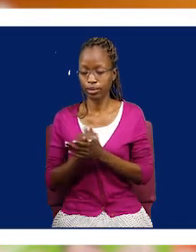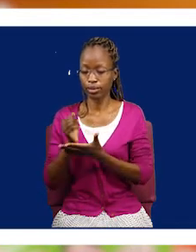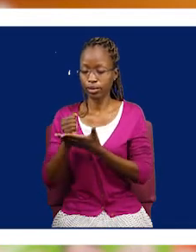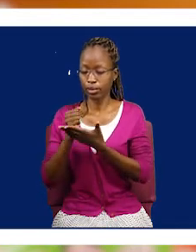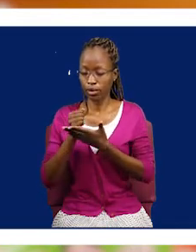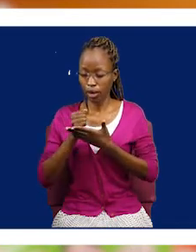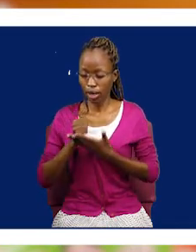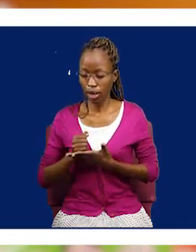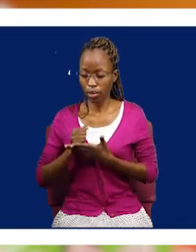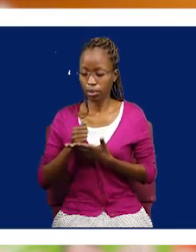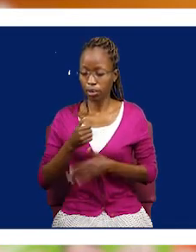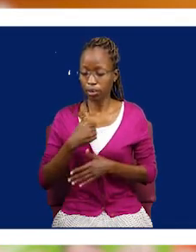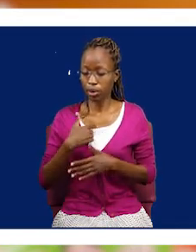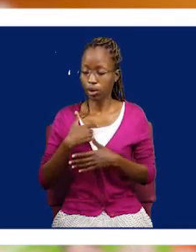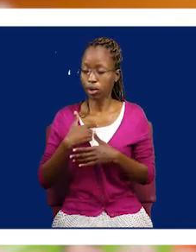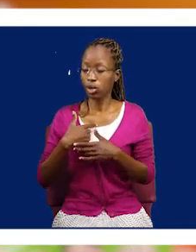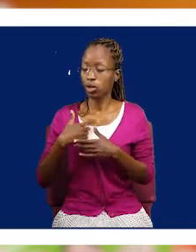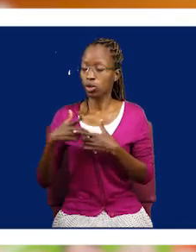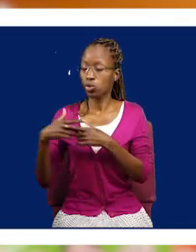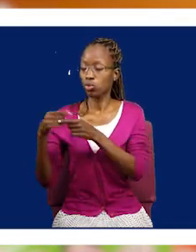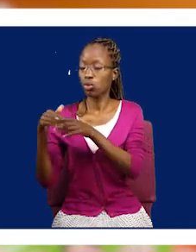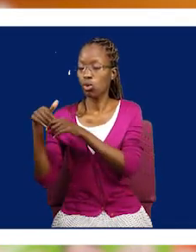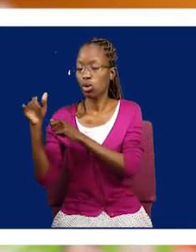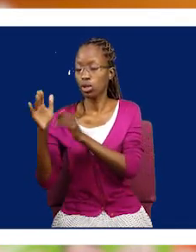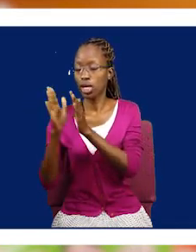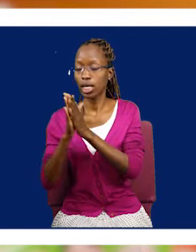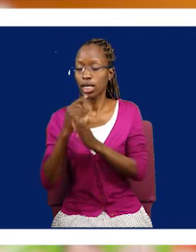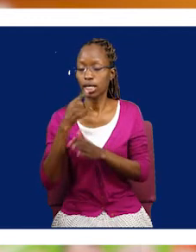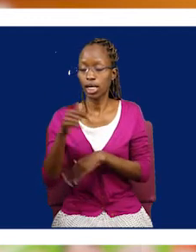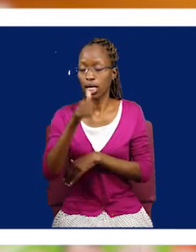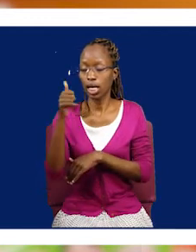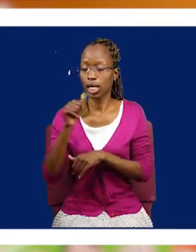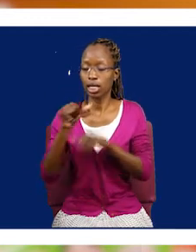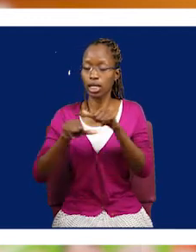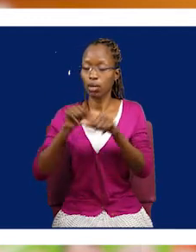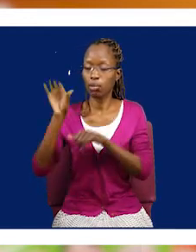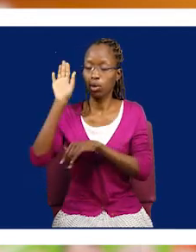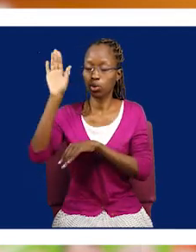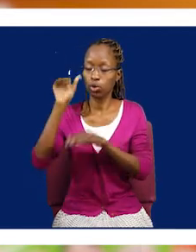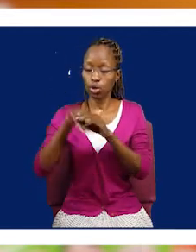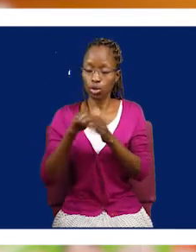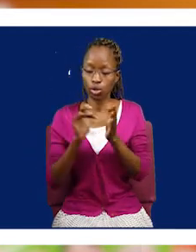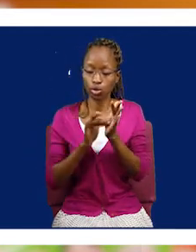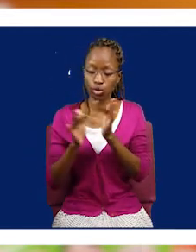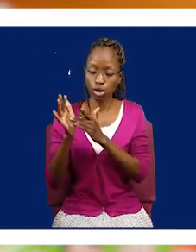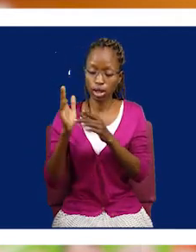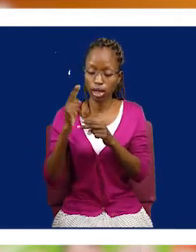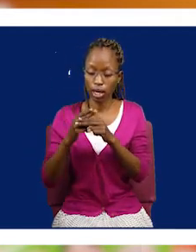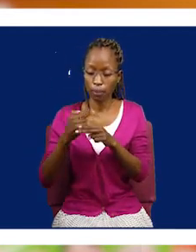Help me to go out and tell others about you. In Jesus' name I